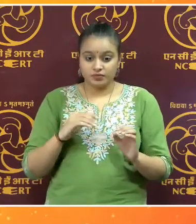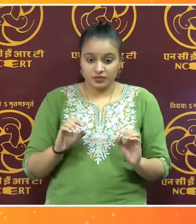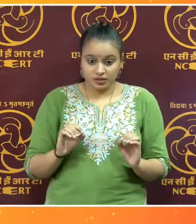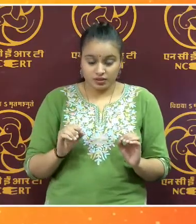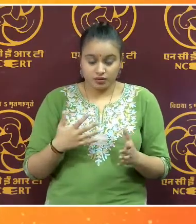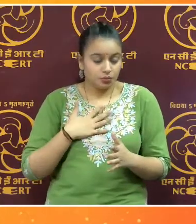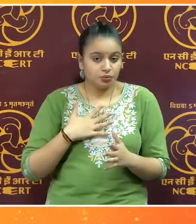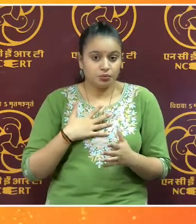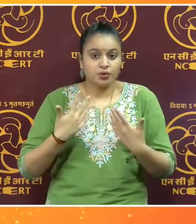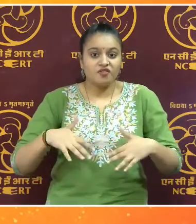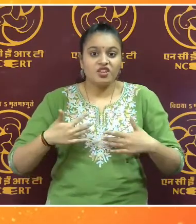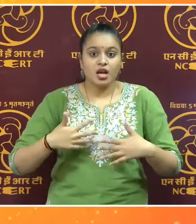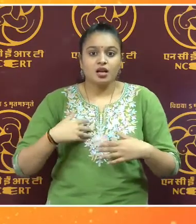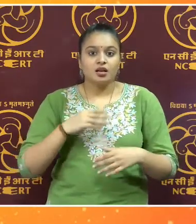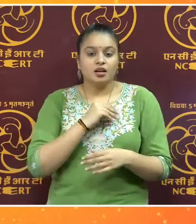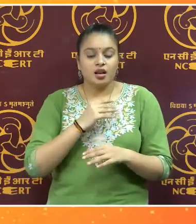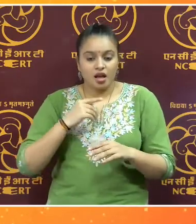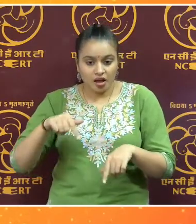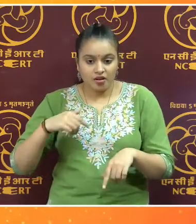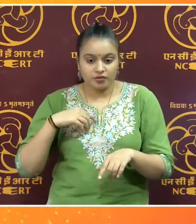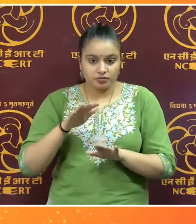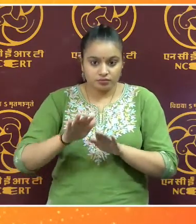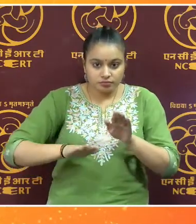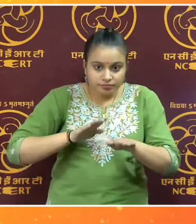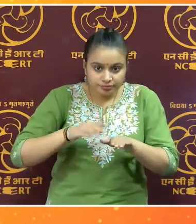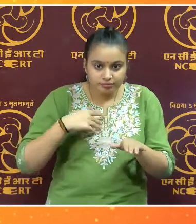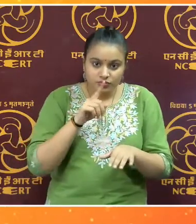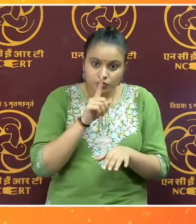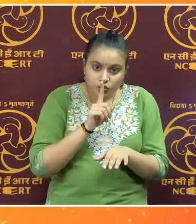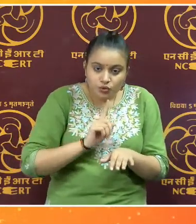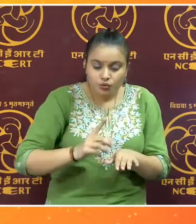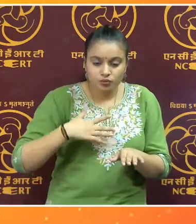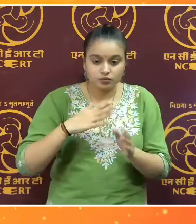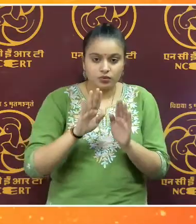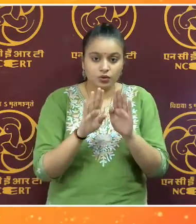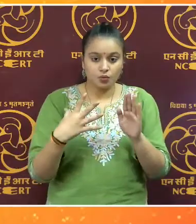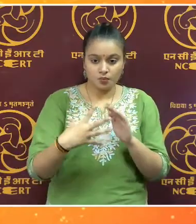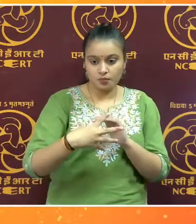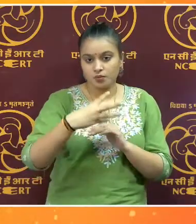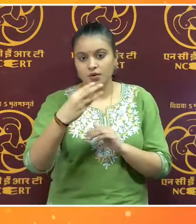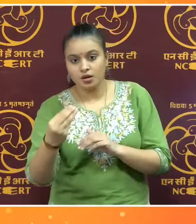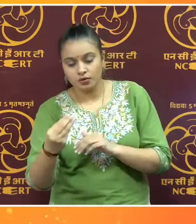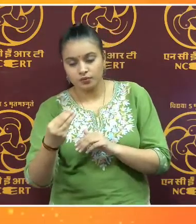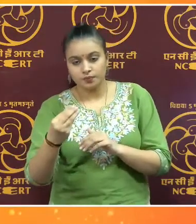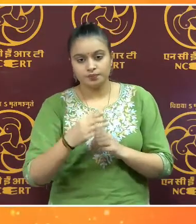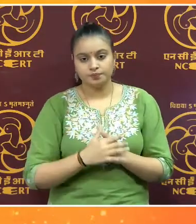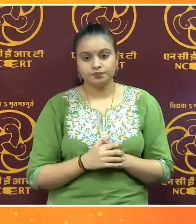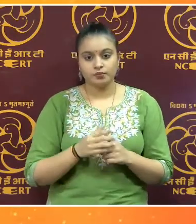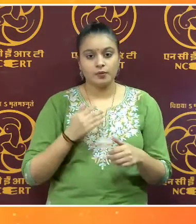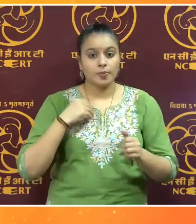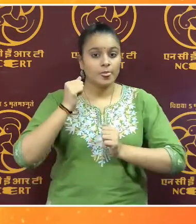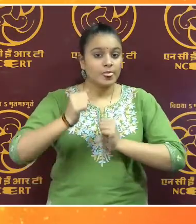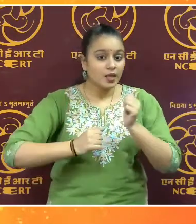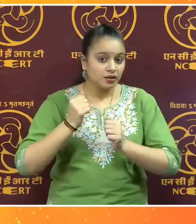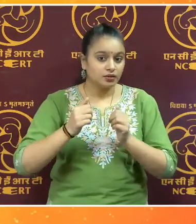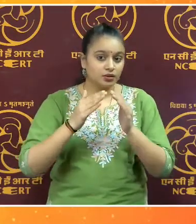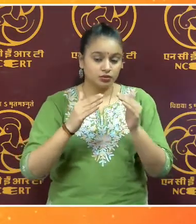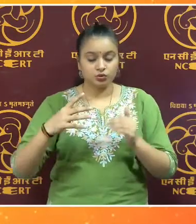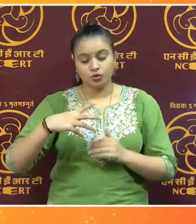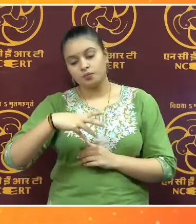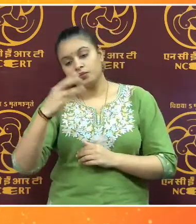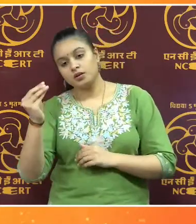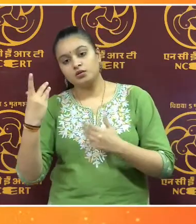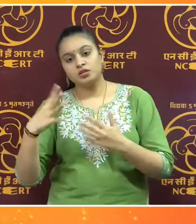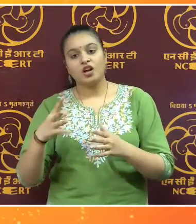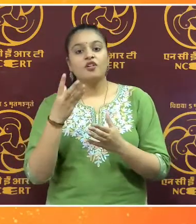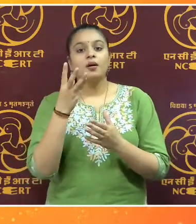me. I should quickly crawl out of the room before he catches me red-handed. Now he runs away from the home. He has stolen